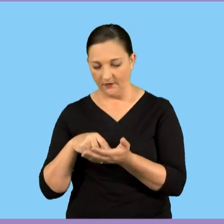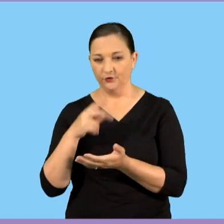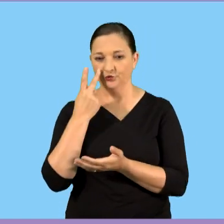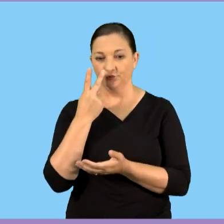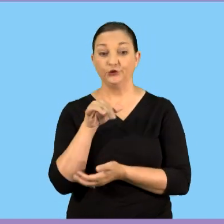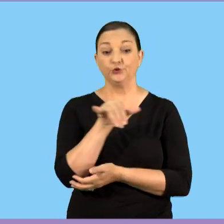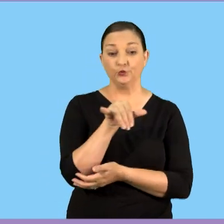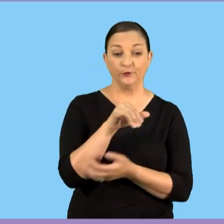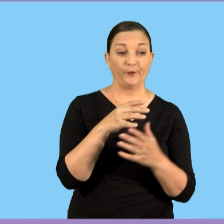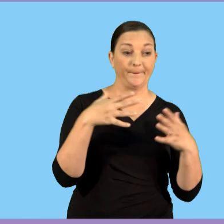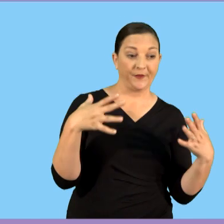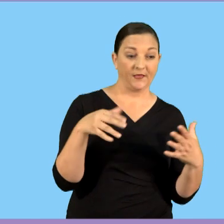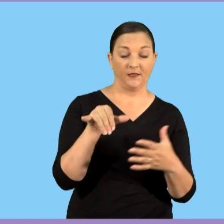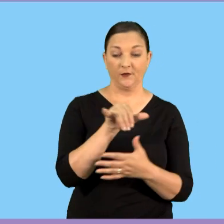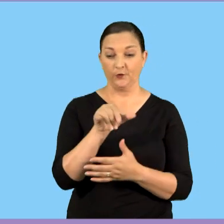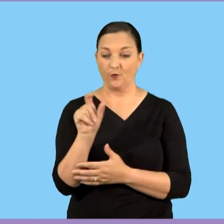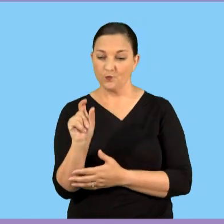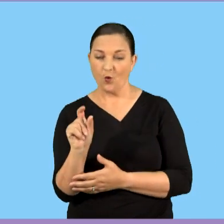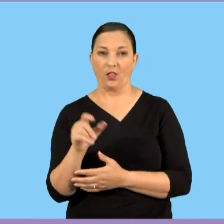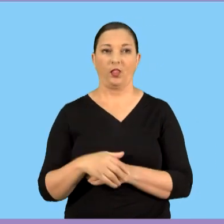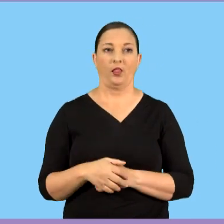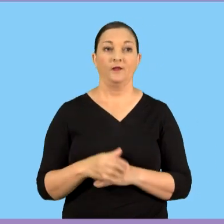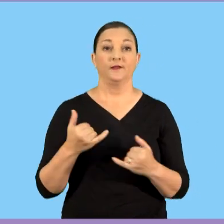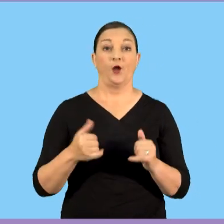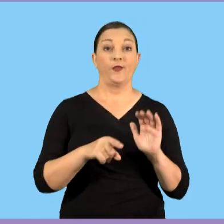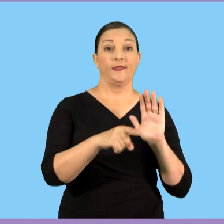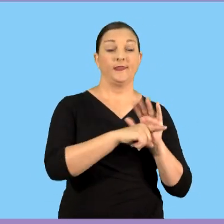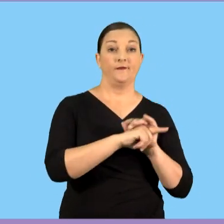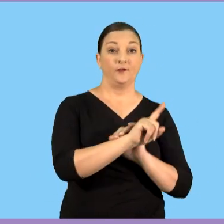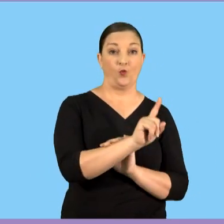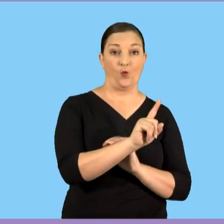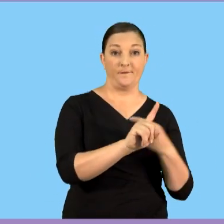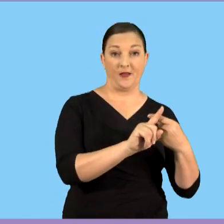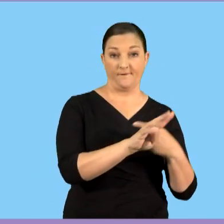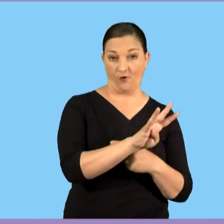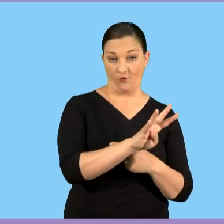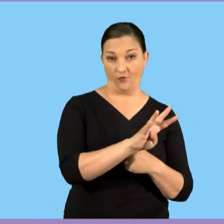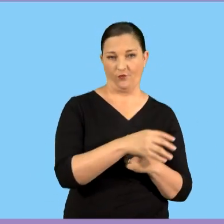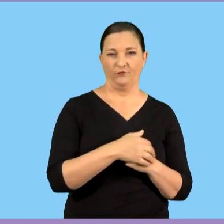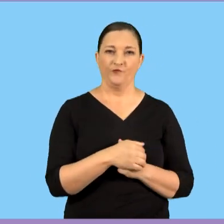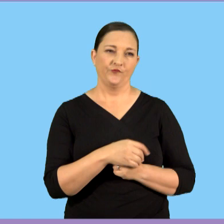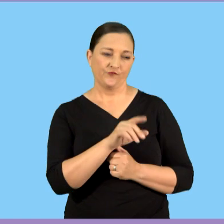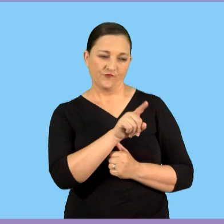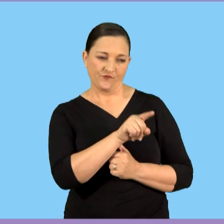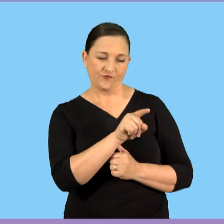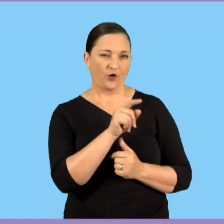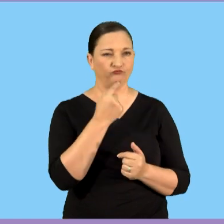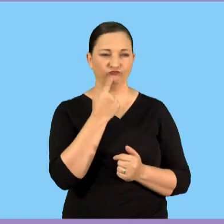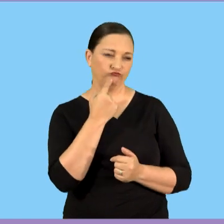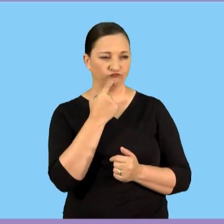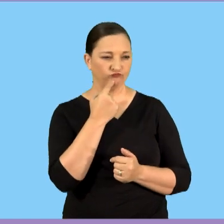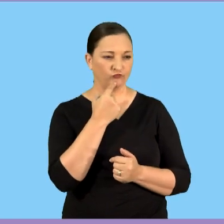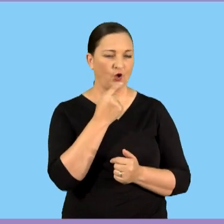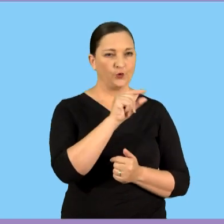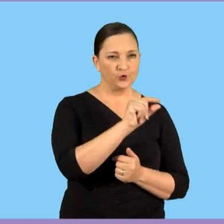or equals to it. So the first one that I have there is a -1 plus 4. And we need to determine if that calculation